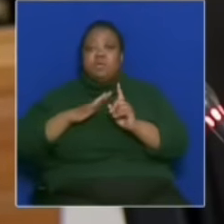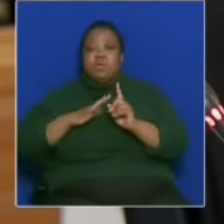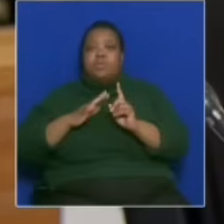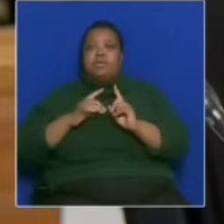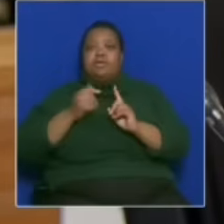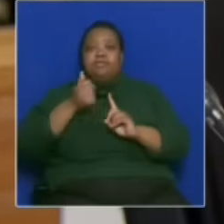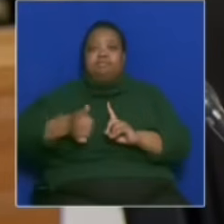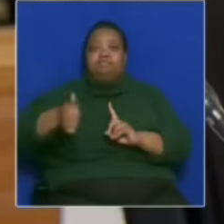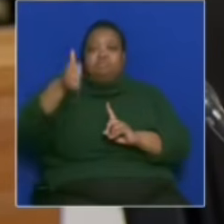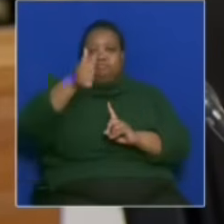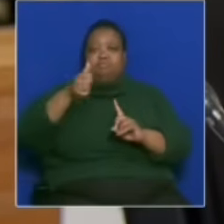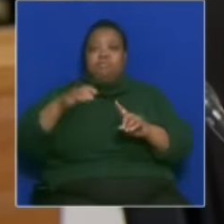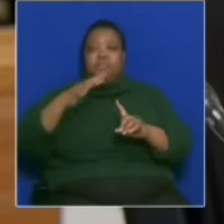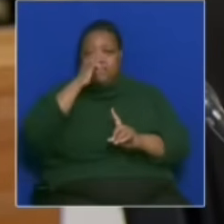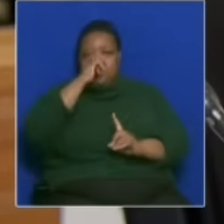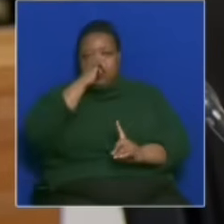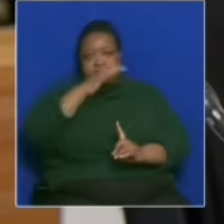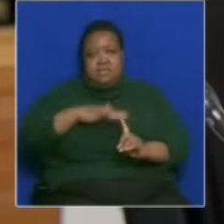scene.